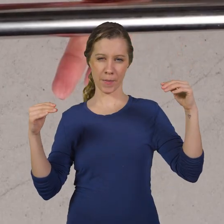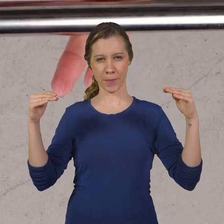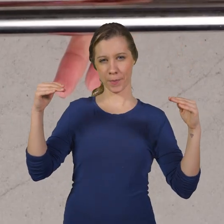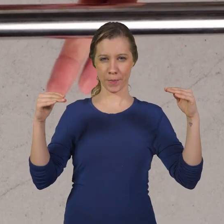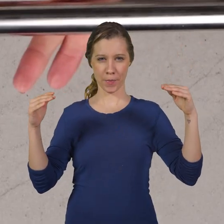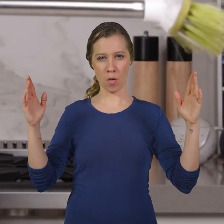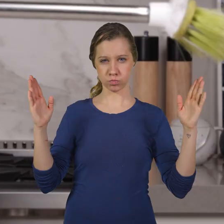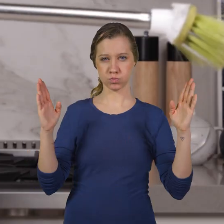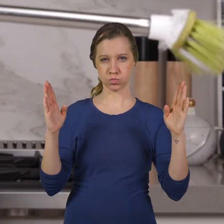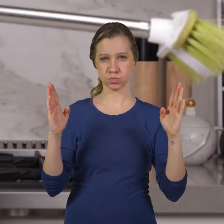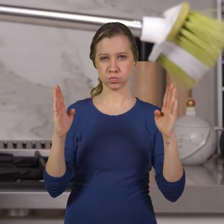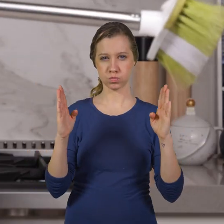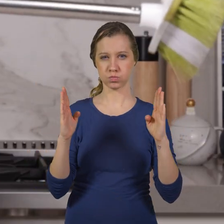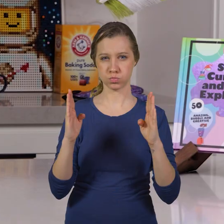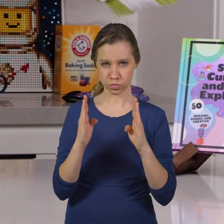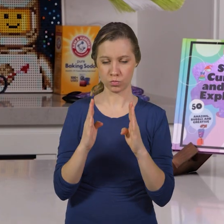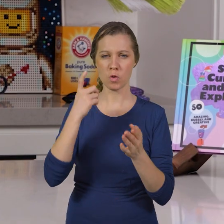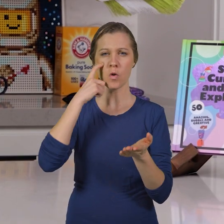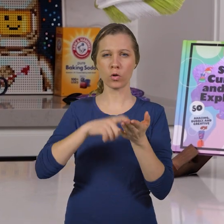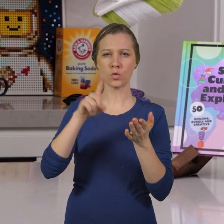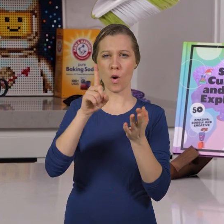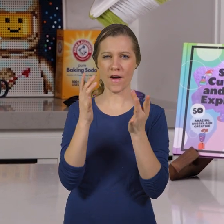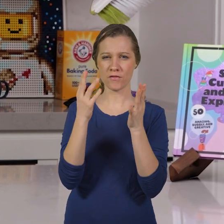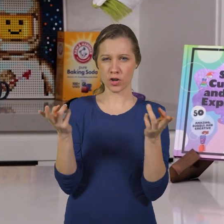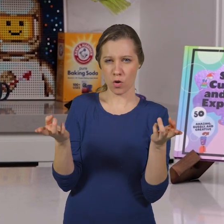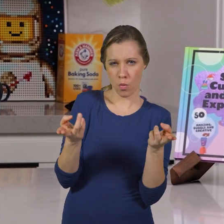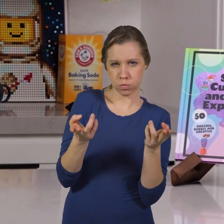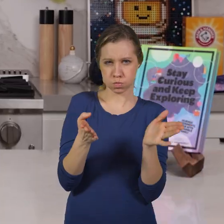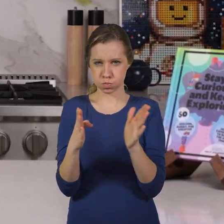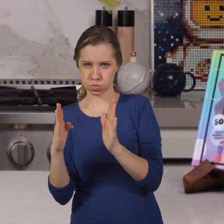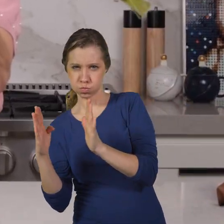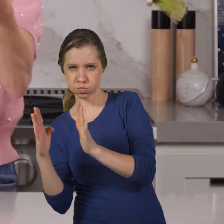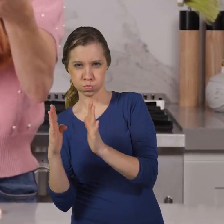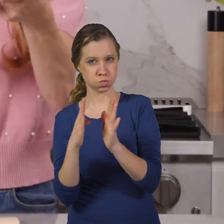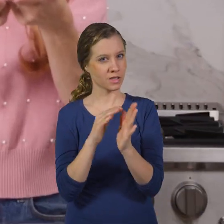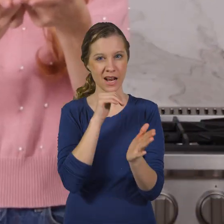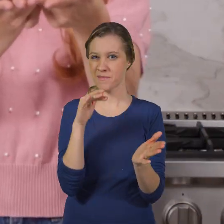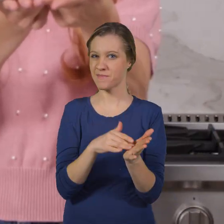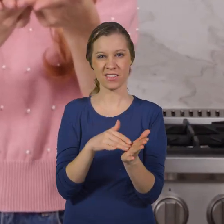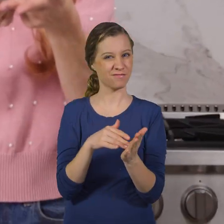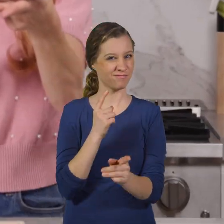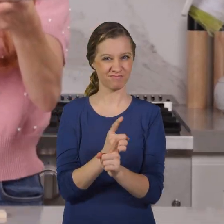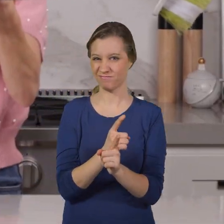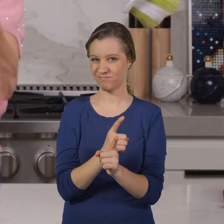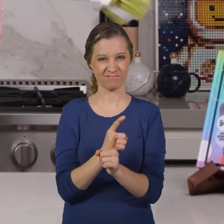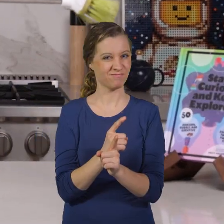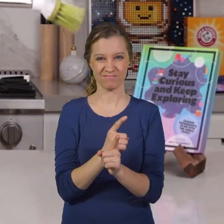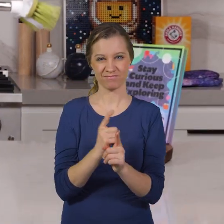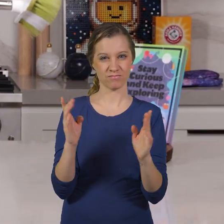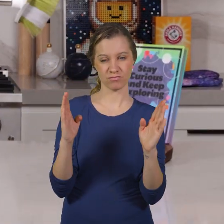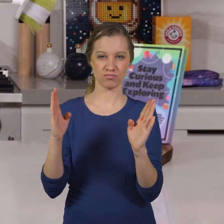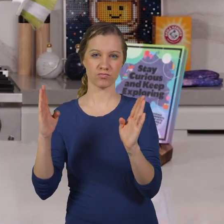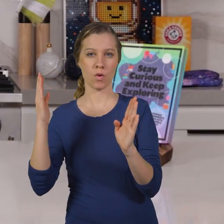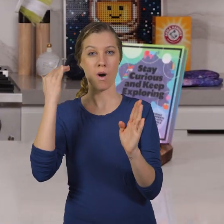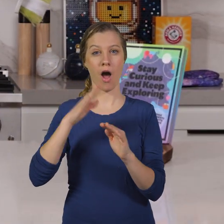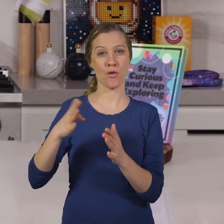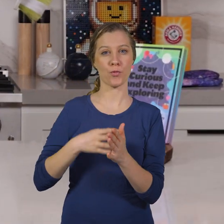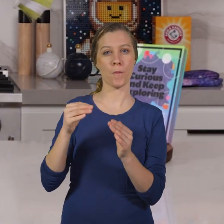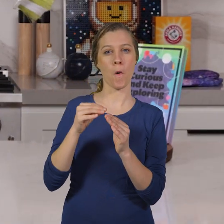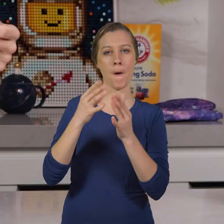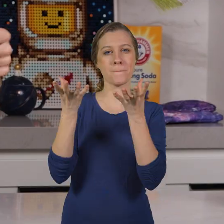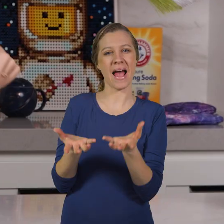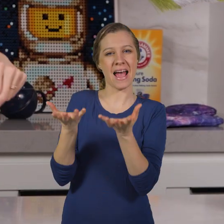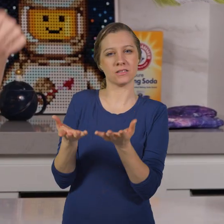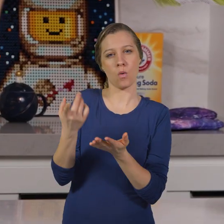broom and the process. Notice where your fingers go. It's not in the center, is it? That's because on a